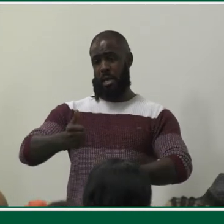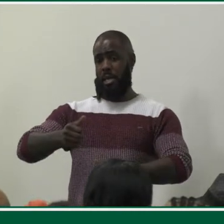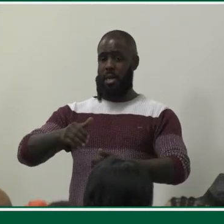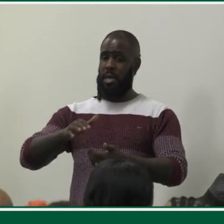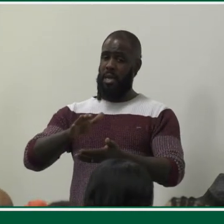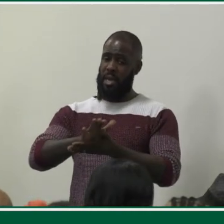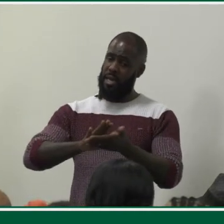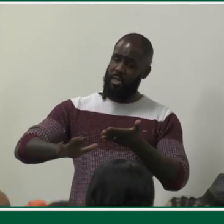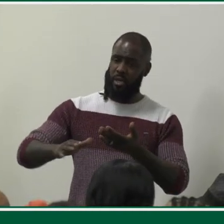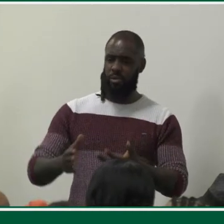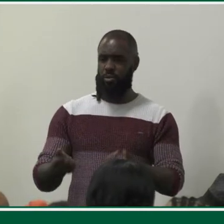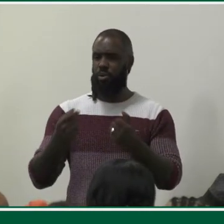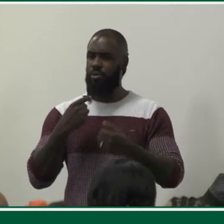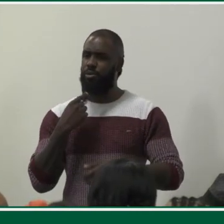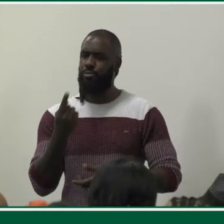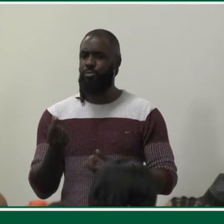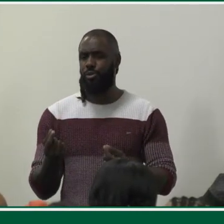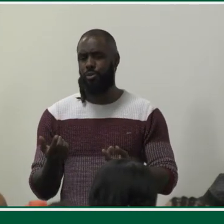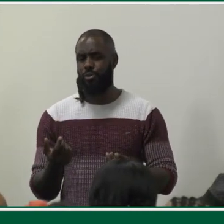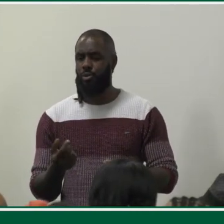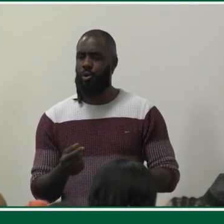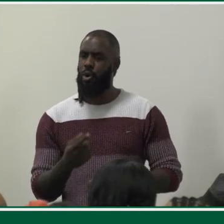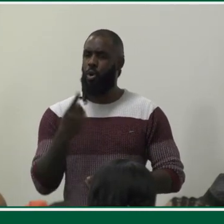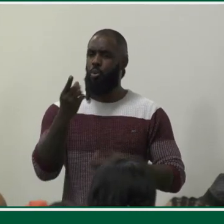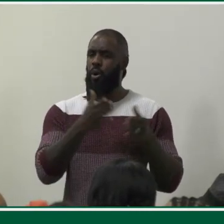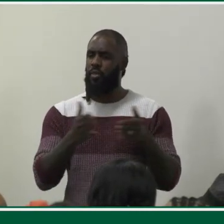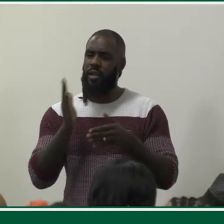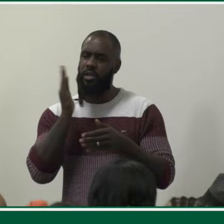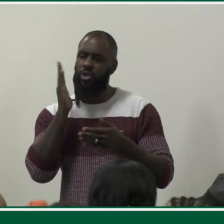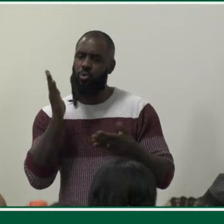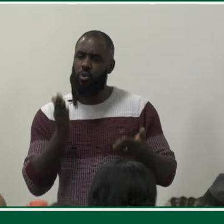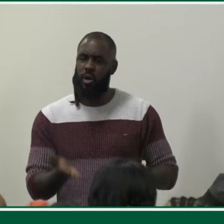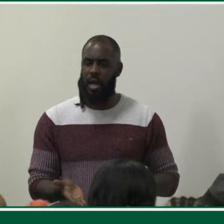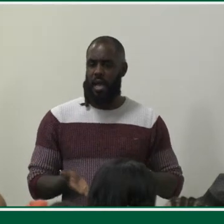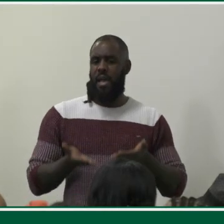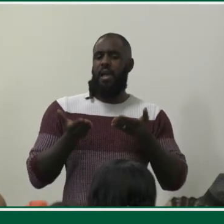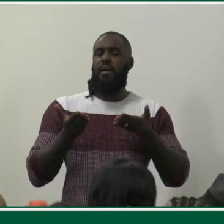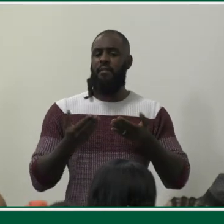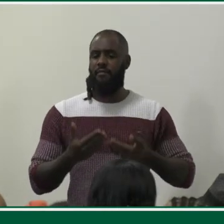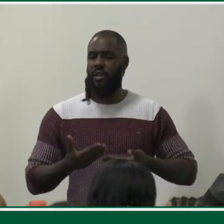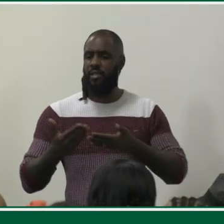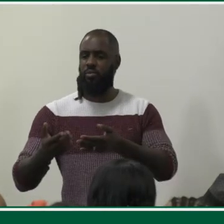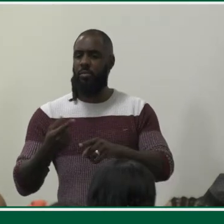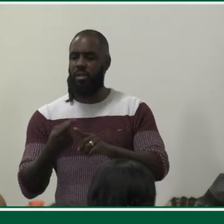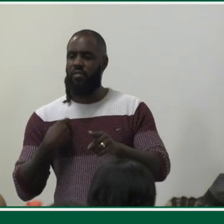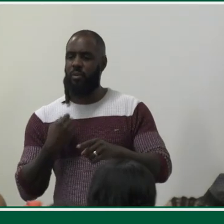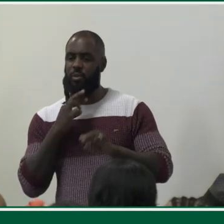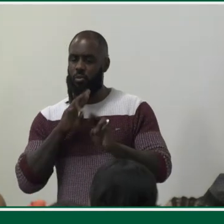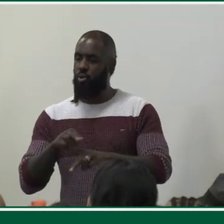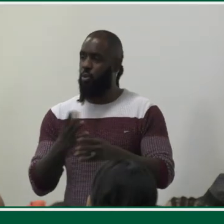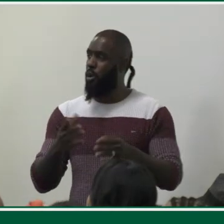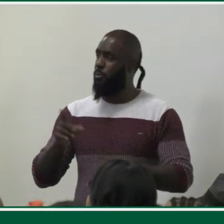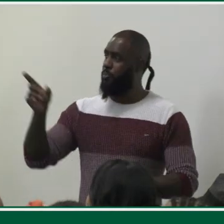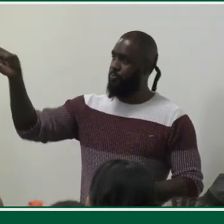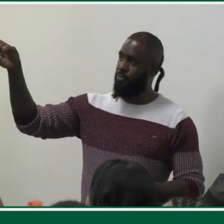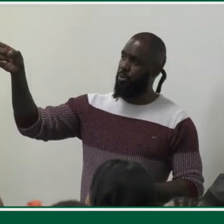together what are the things that you're going to do to advance the recommendations that came from this report. So here's some context for that.